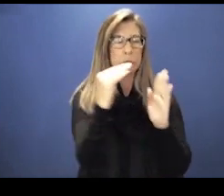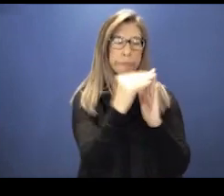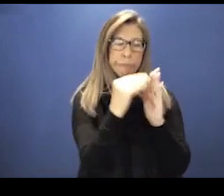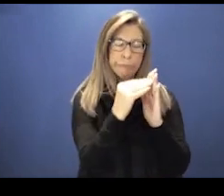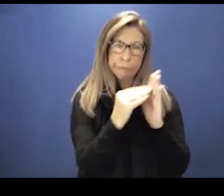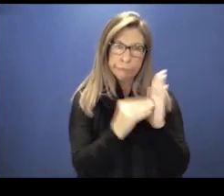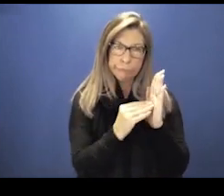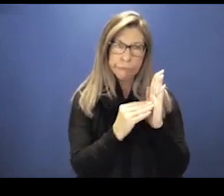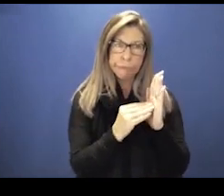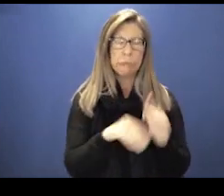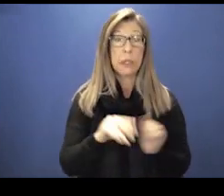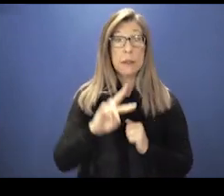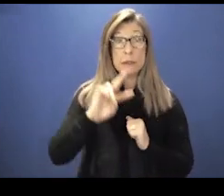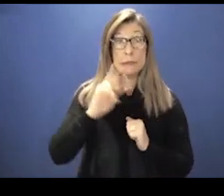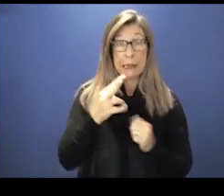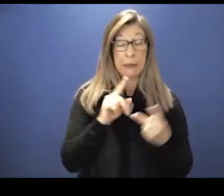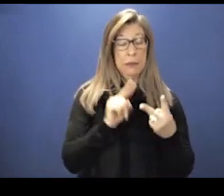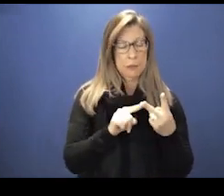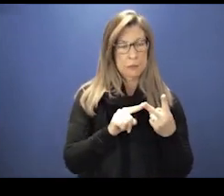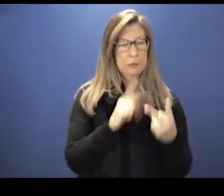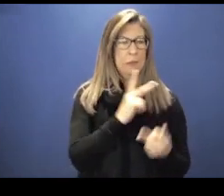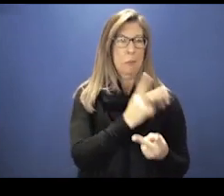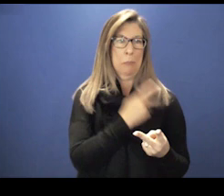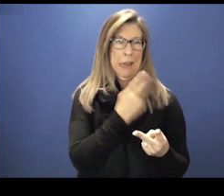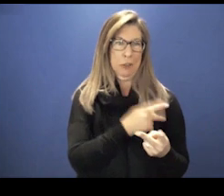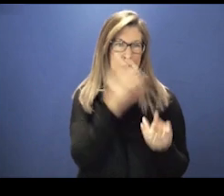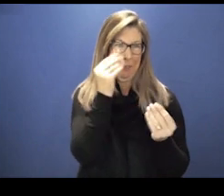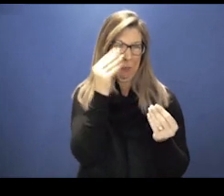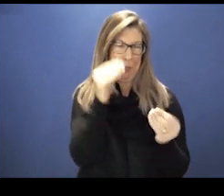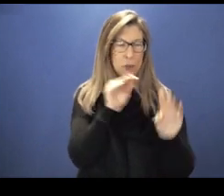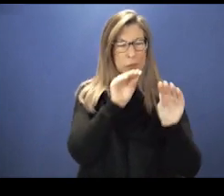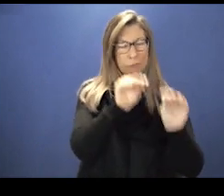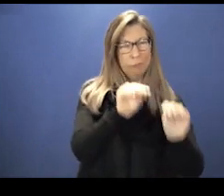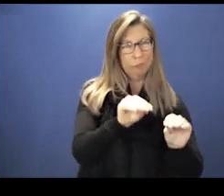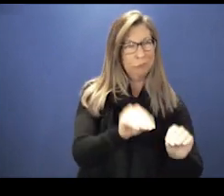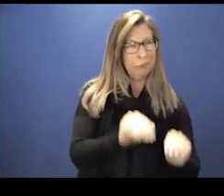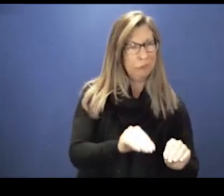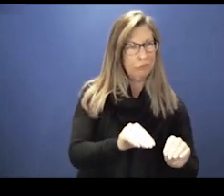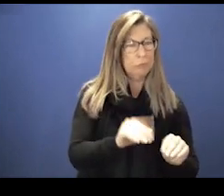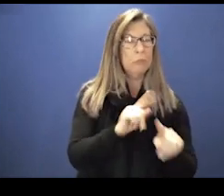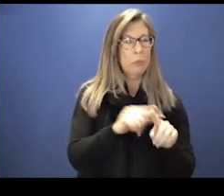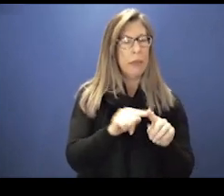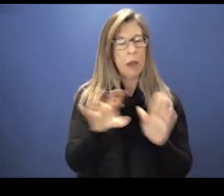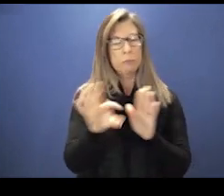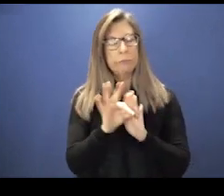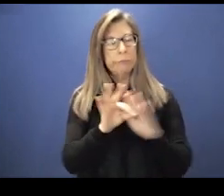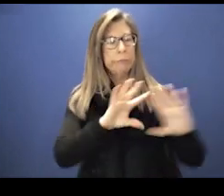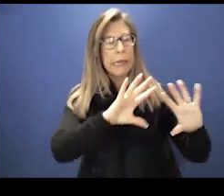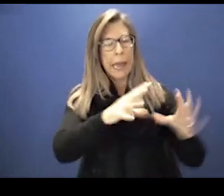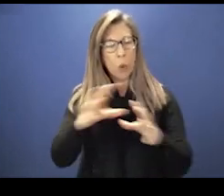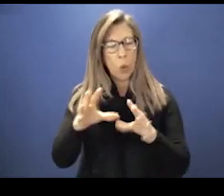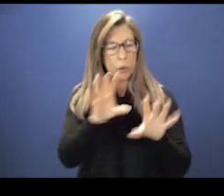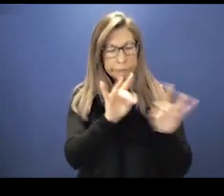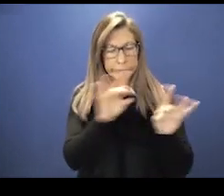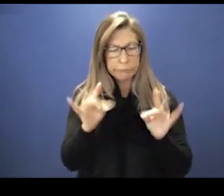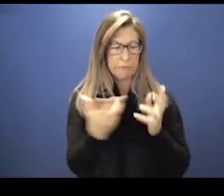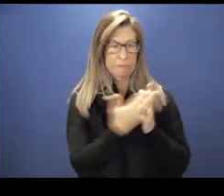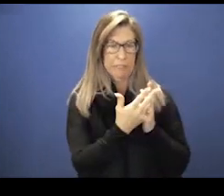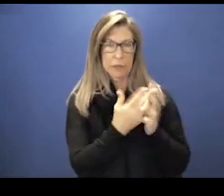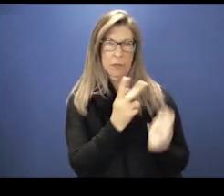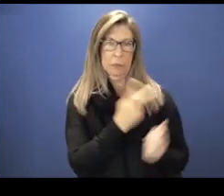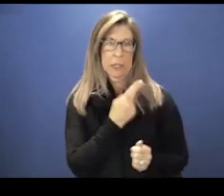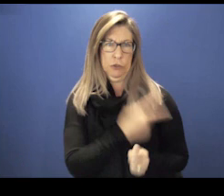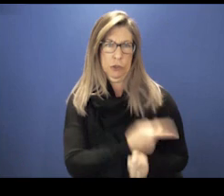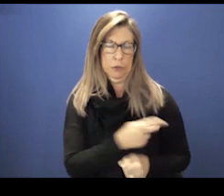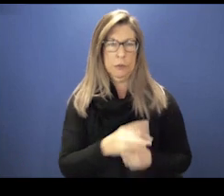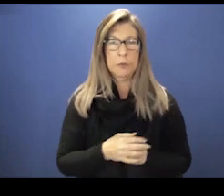section. Step 2 is to complete the patient information section and select the appropriate categories for your